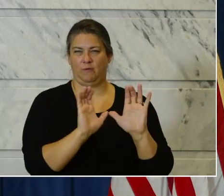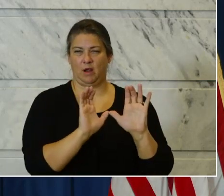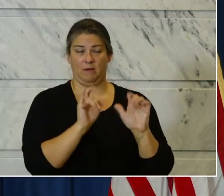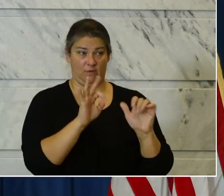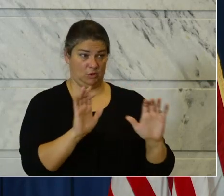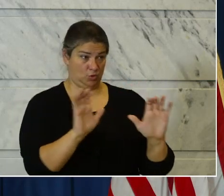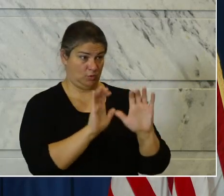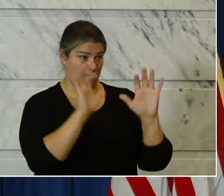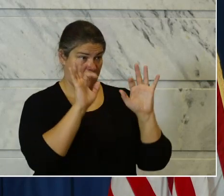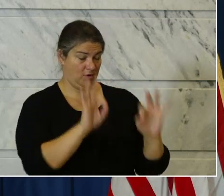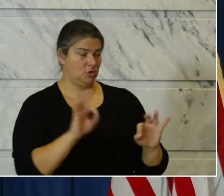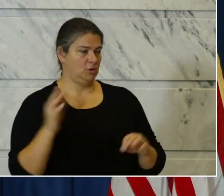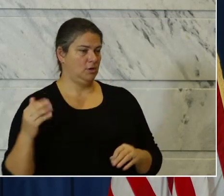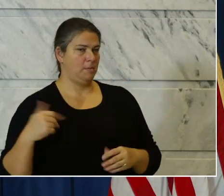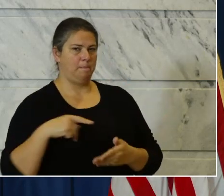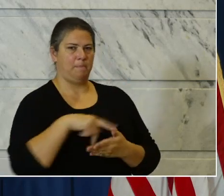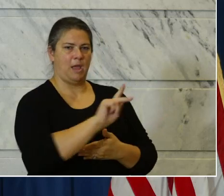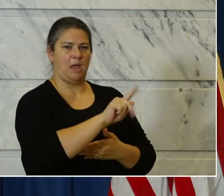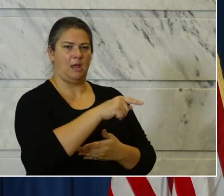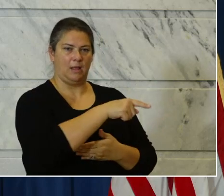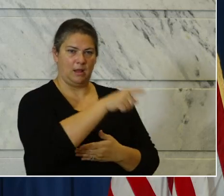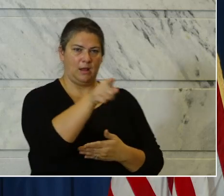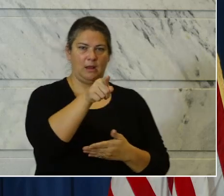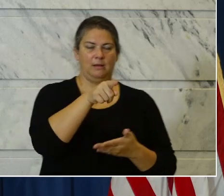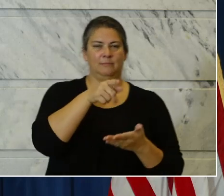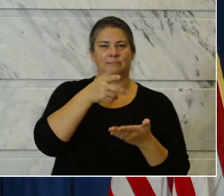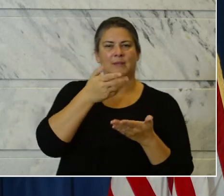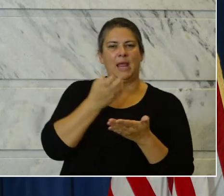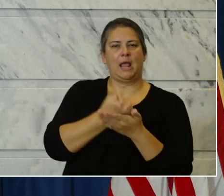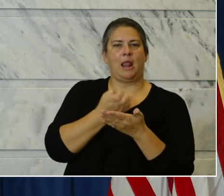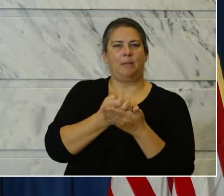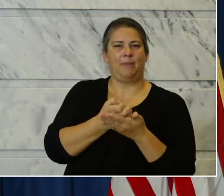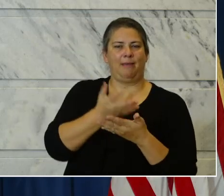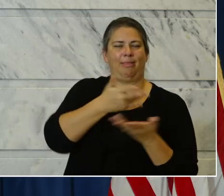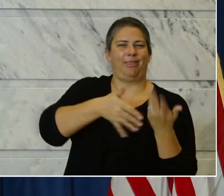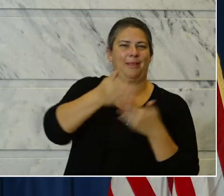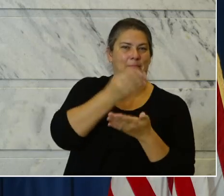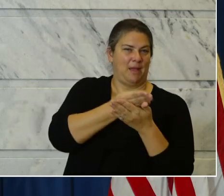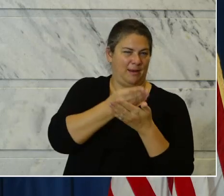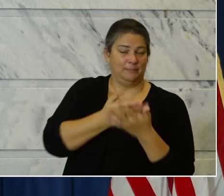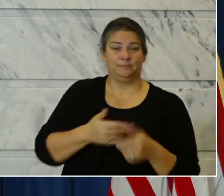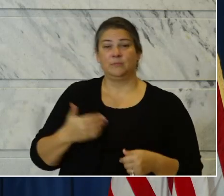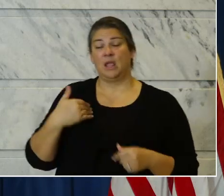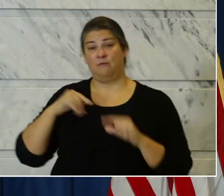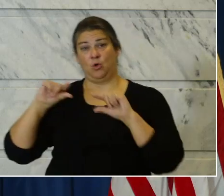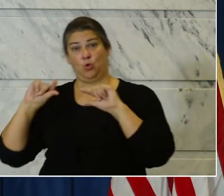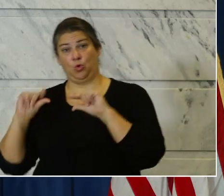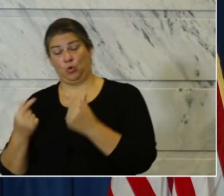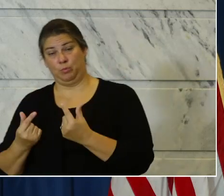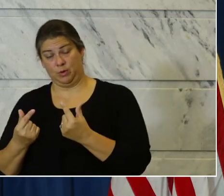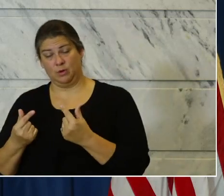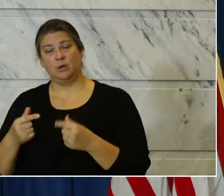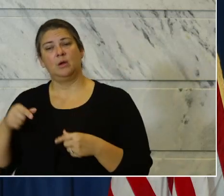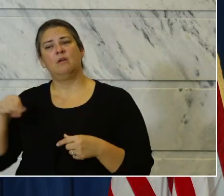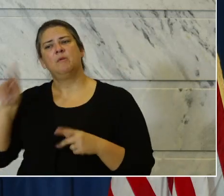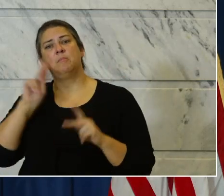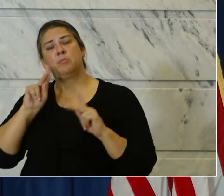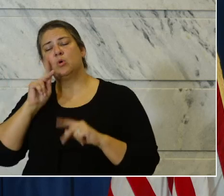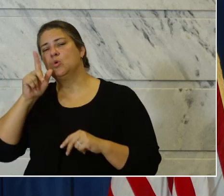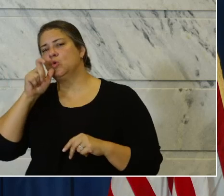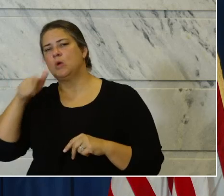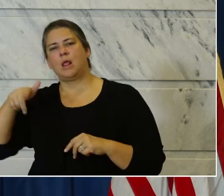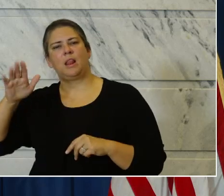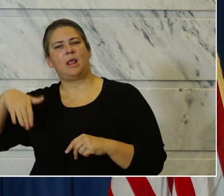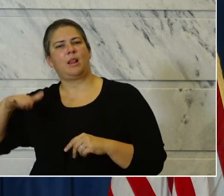more quickly. Now, there were a group of about 21,600 people who were UI claimants who had not given